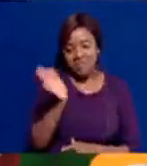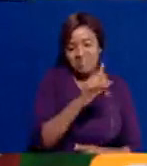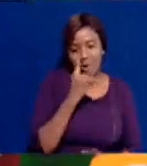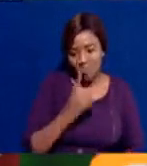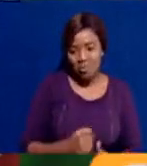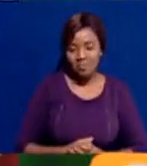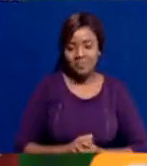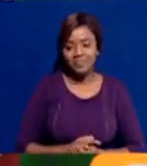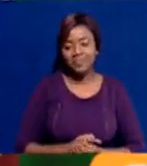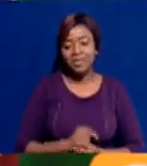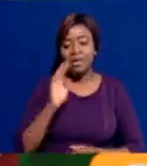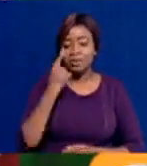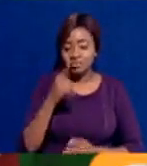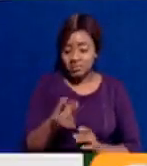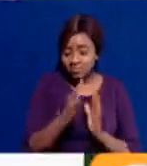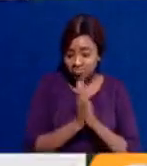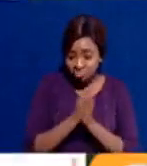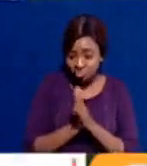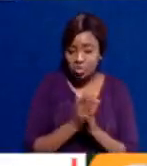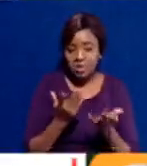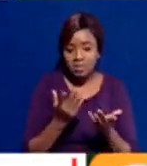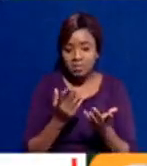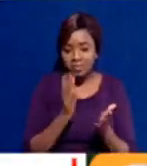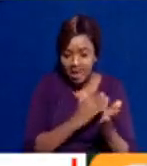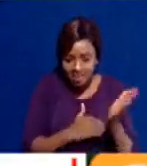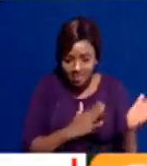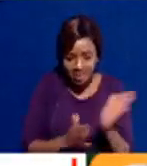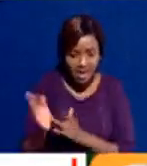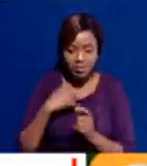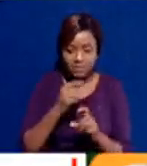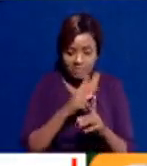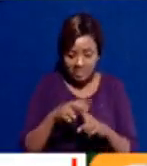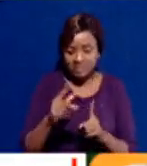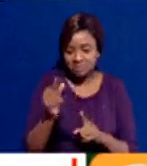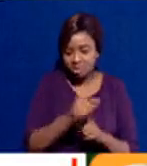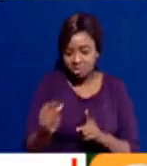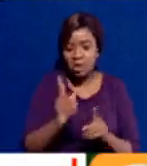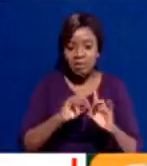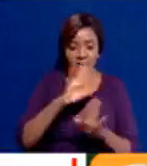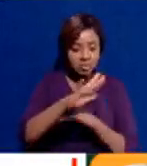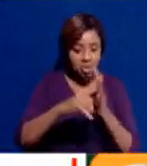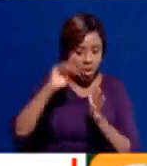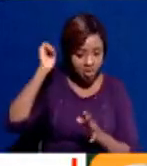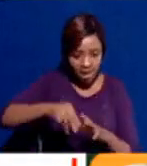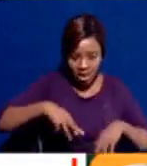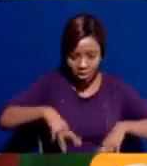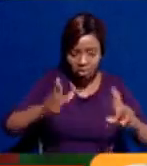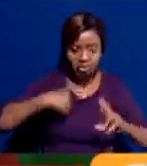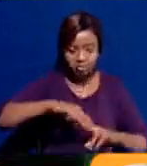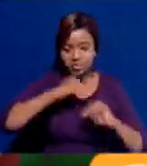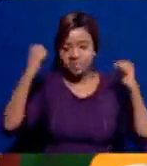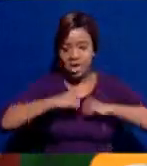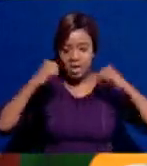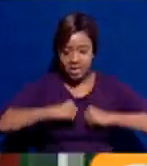Yale tutaanza hivi karibuni, kuna yale tutafanya hapo katikati, lakini barabara zote tumekubaliana